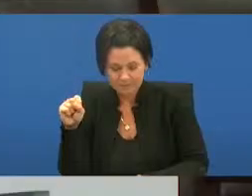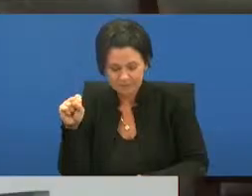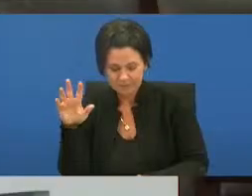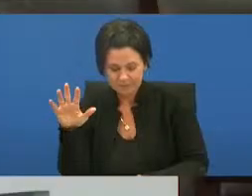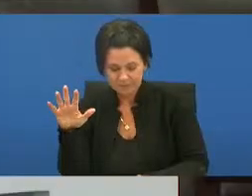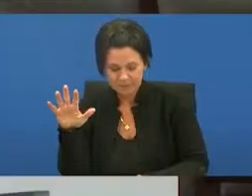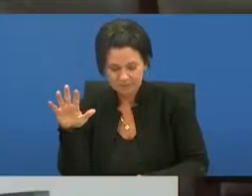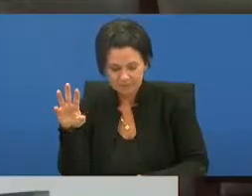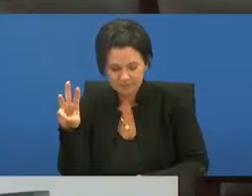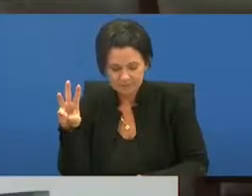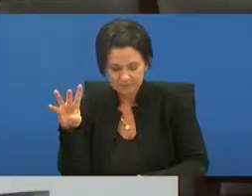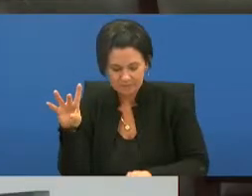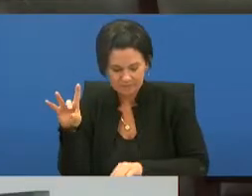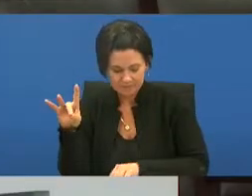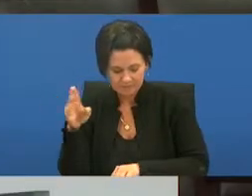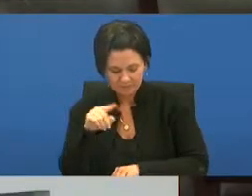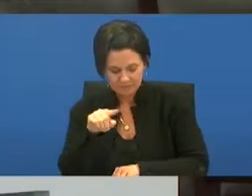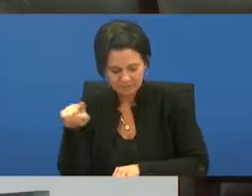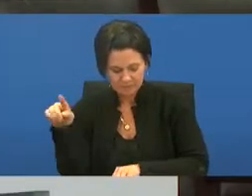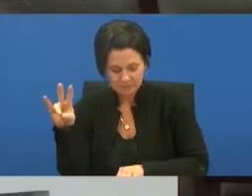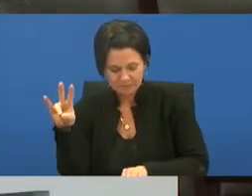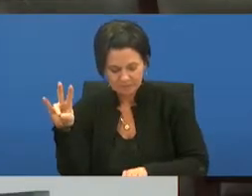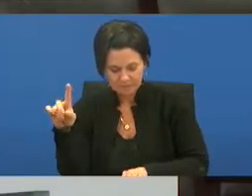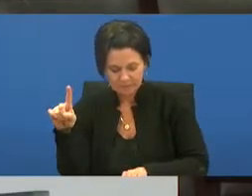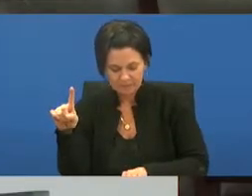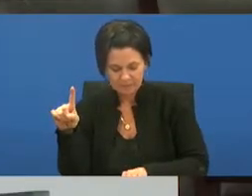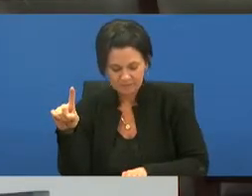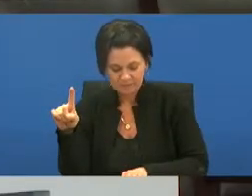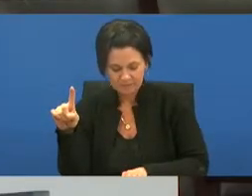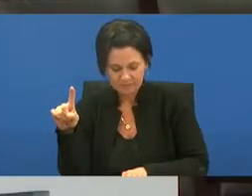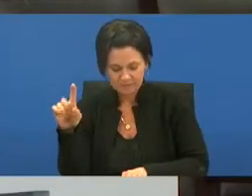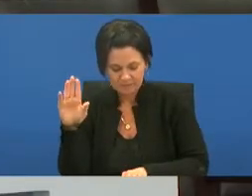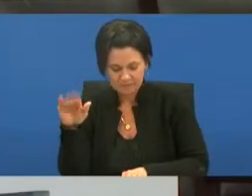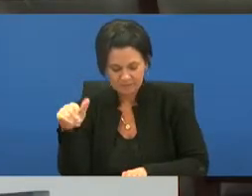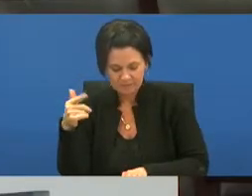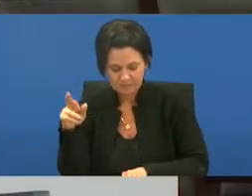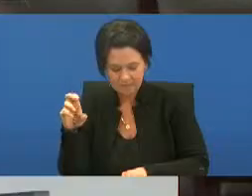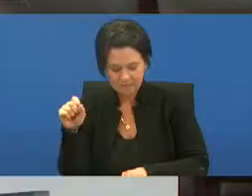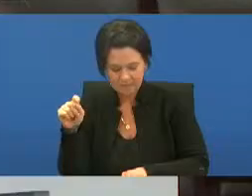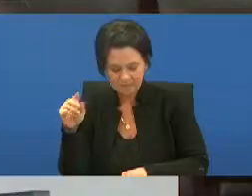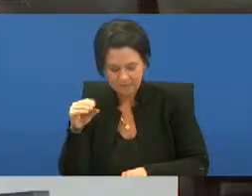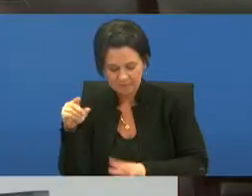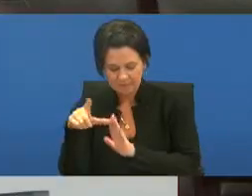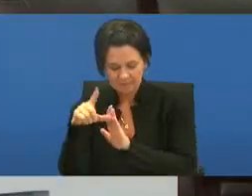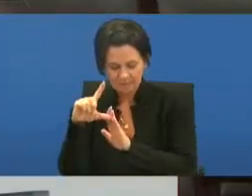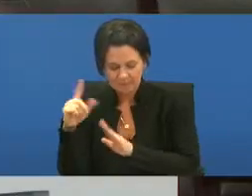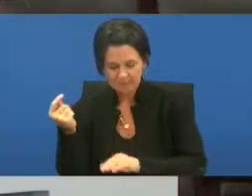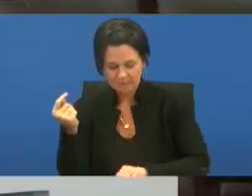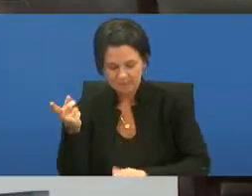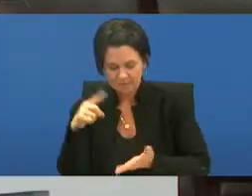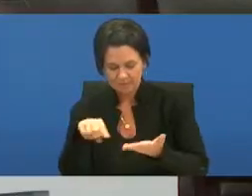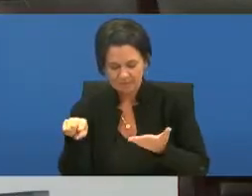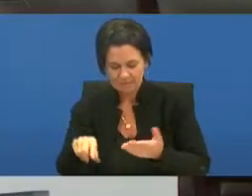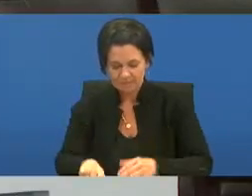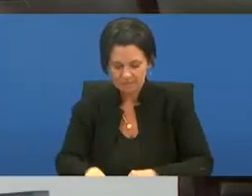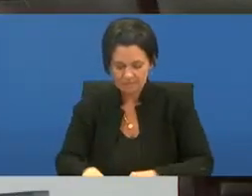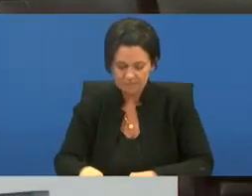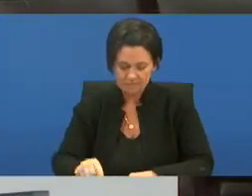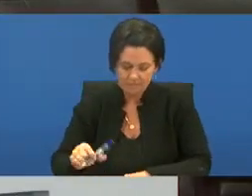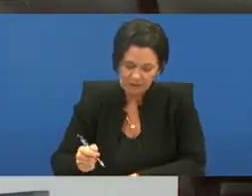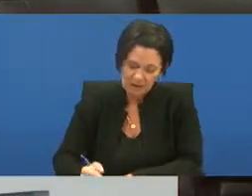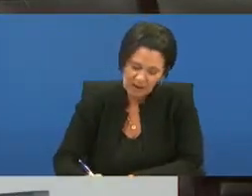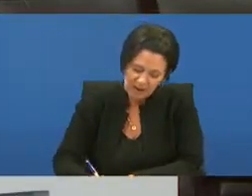68 through 71 contingent on an amendment by grants and review on Tuesday of next week. The item